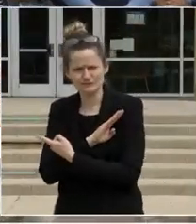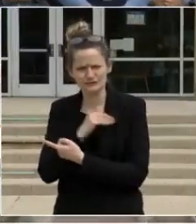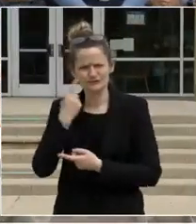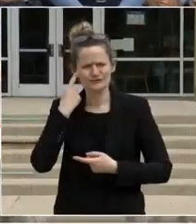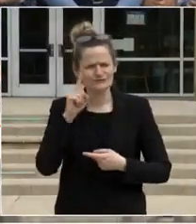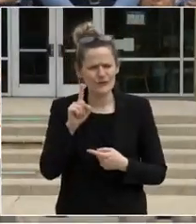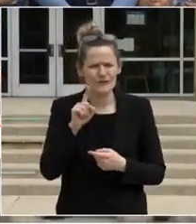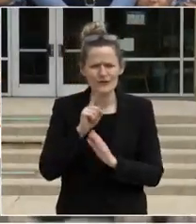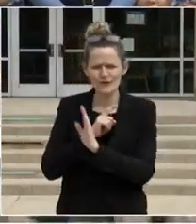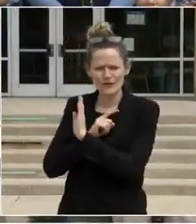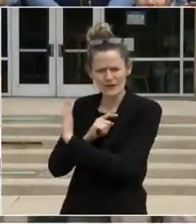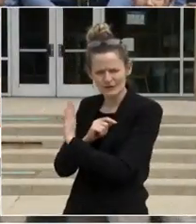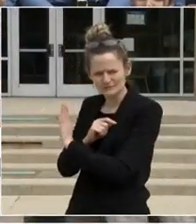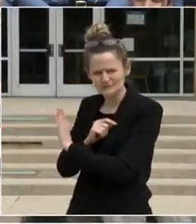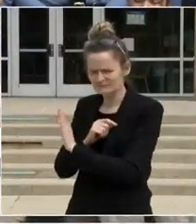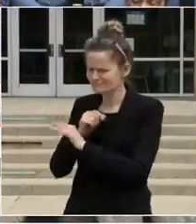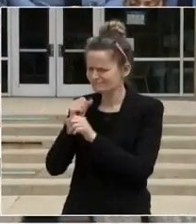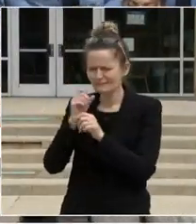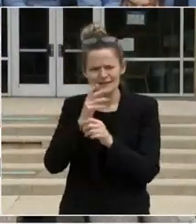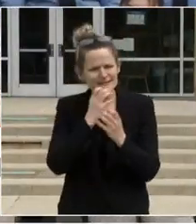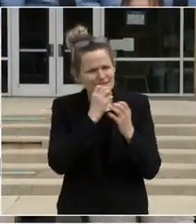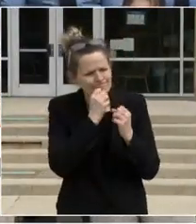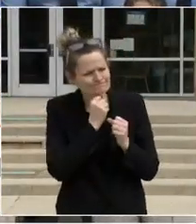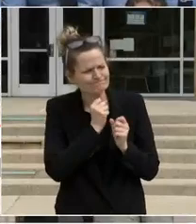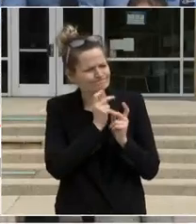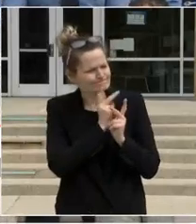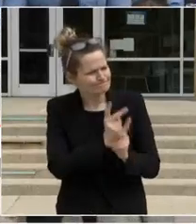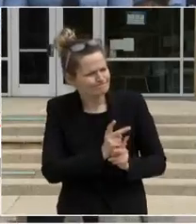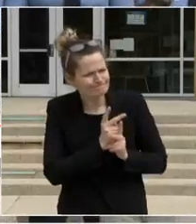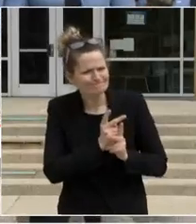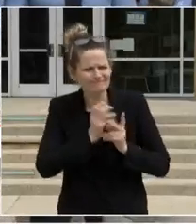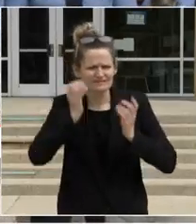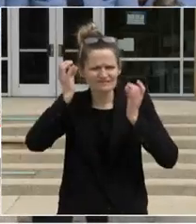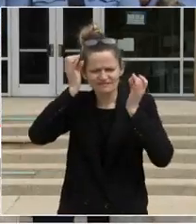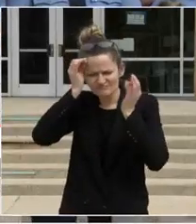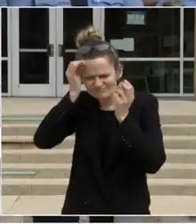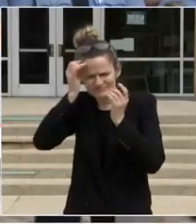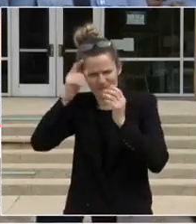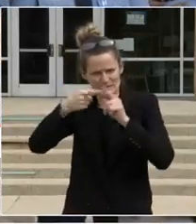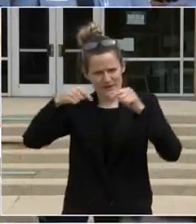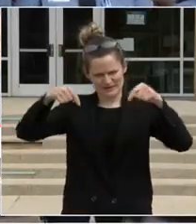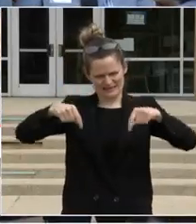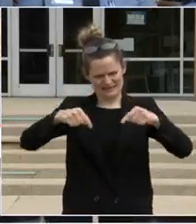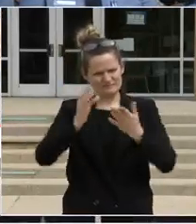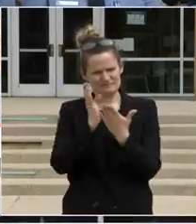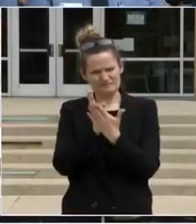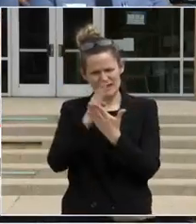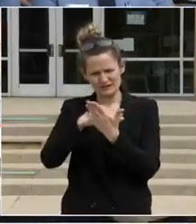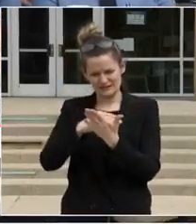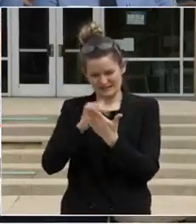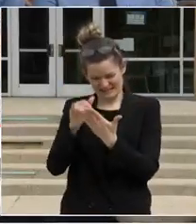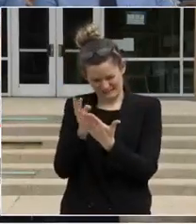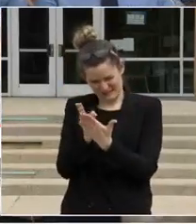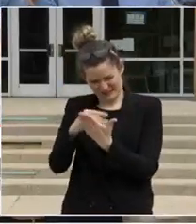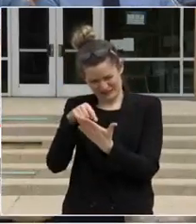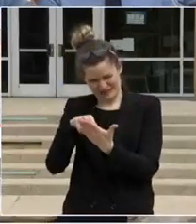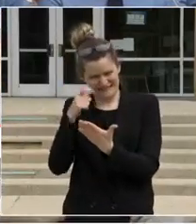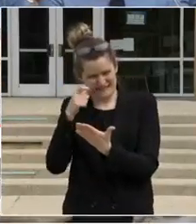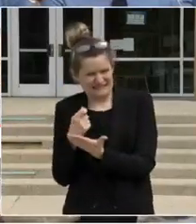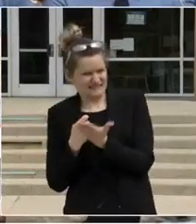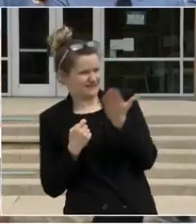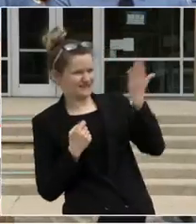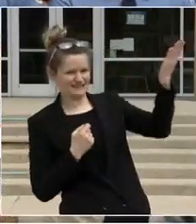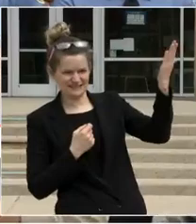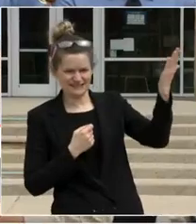her careful consideration of this budget that has been proposed. As she mentioned, it's